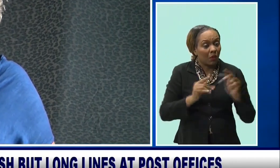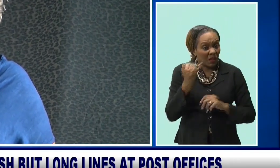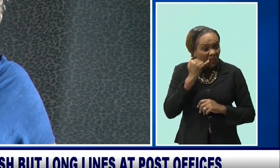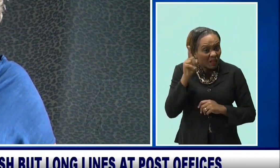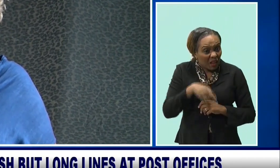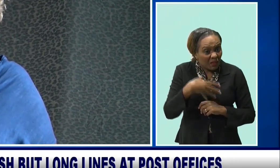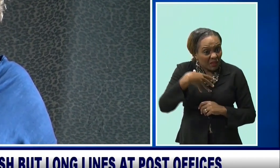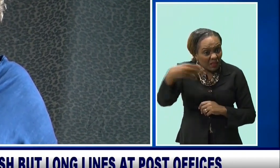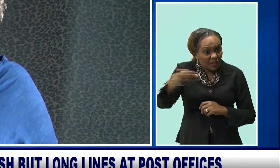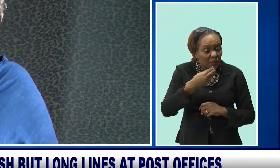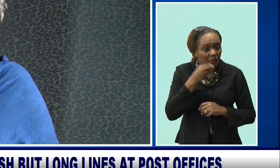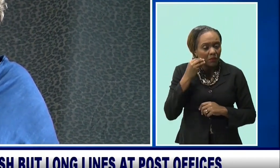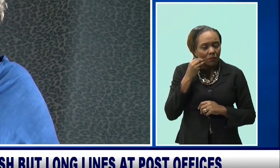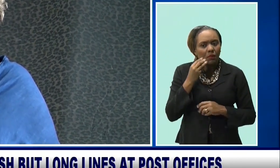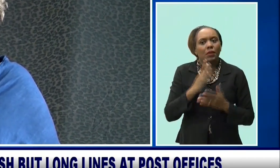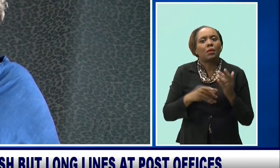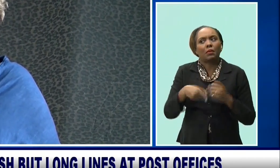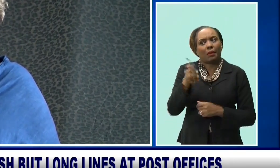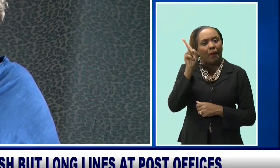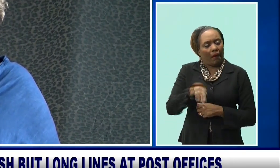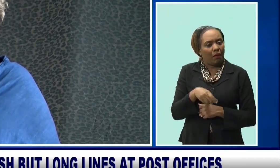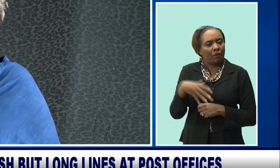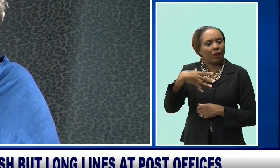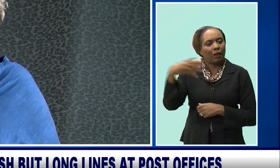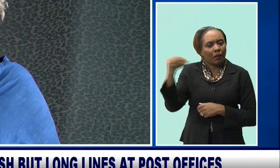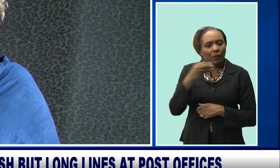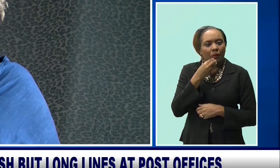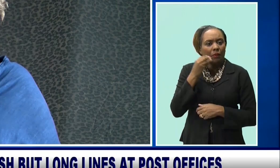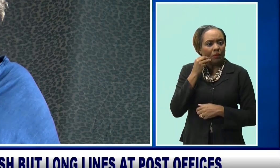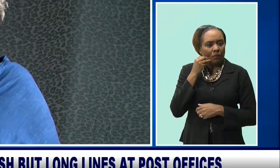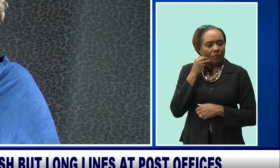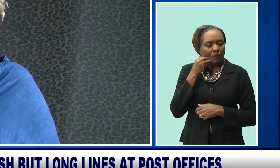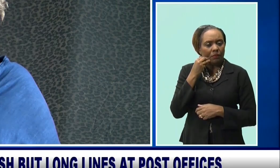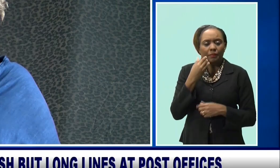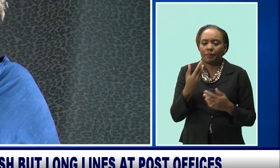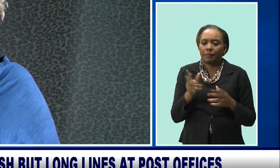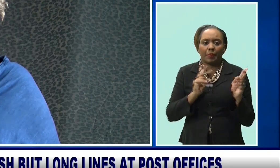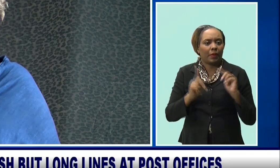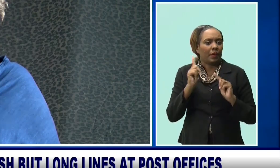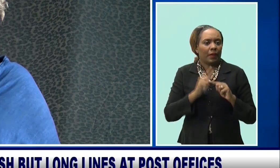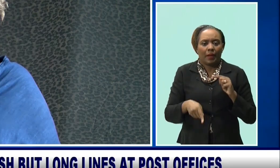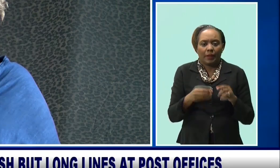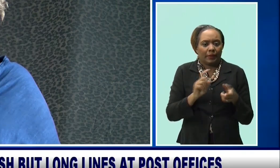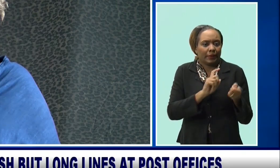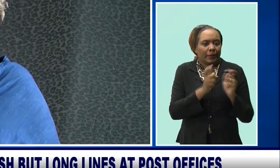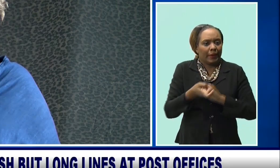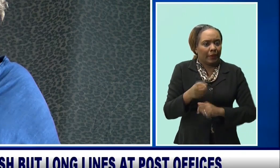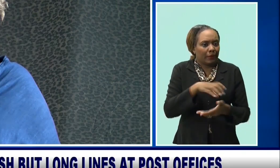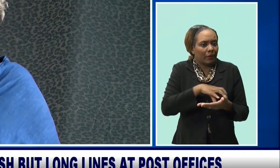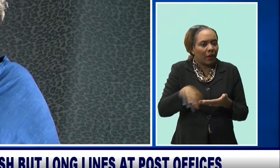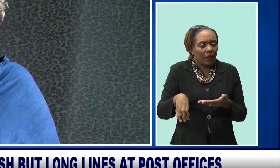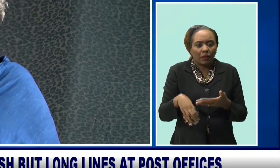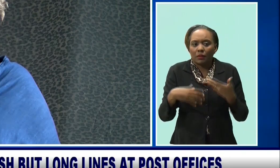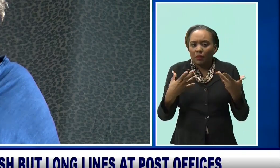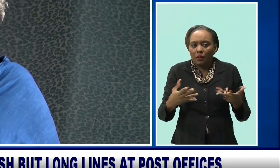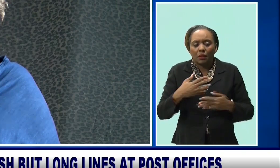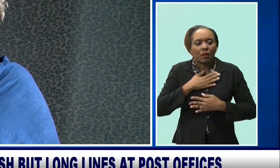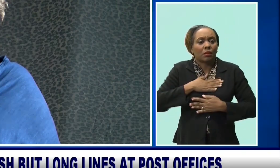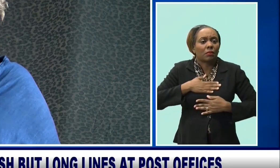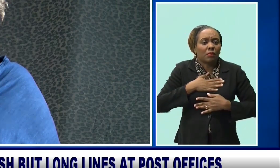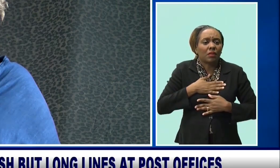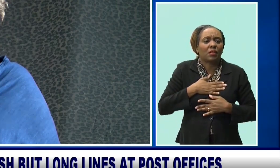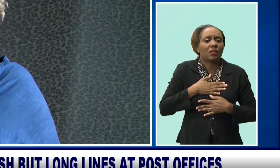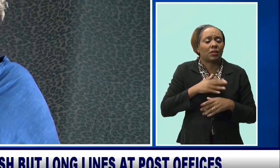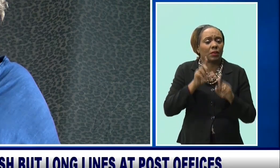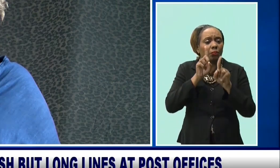that some of you have to leave home to cash your checks, that there's nobody that can do that for you, please practice